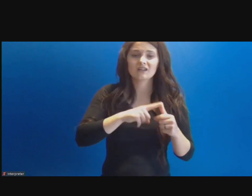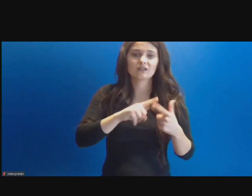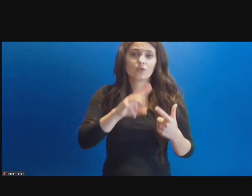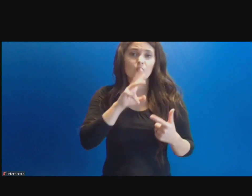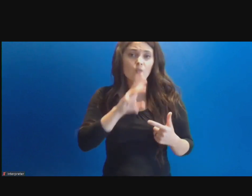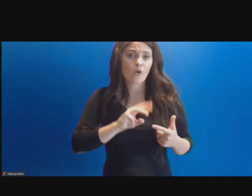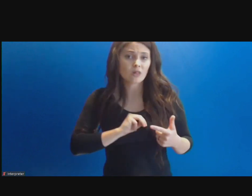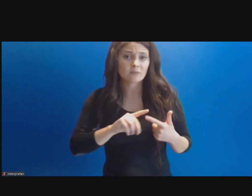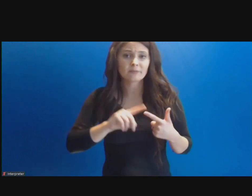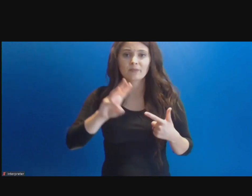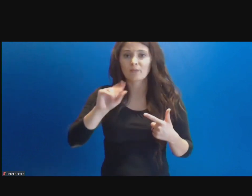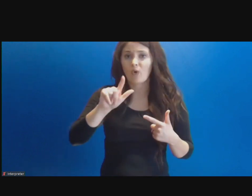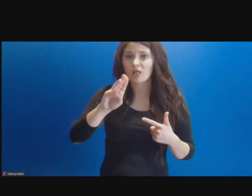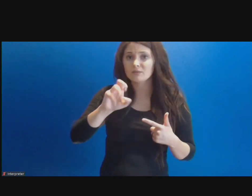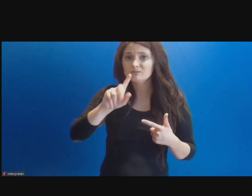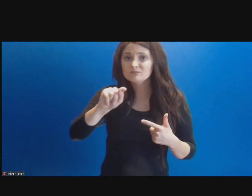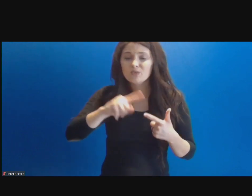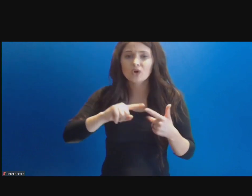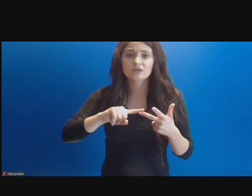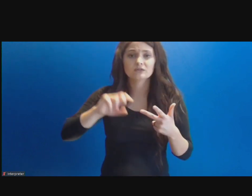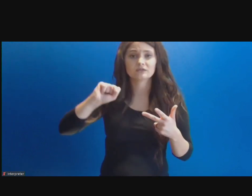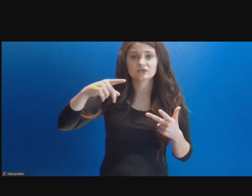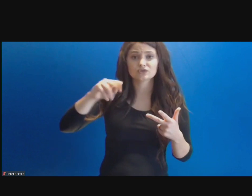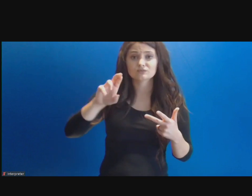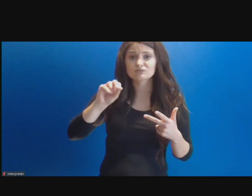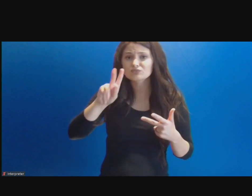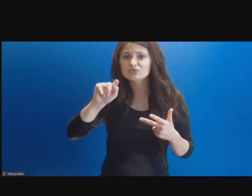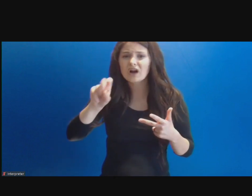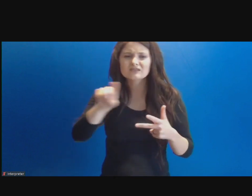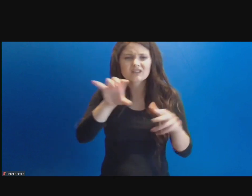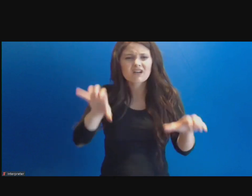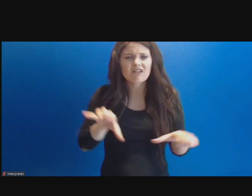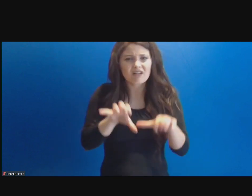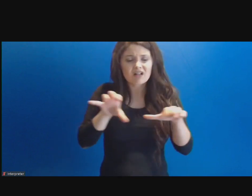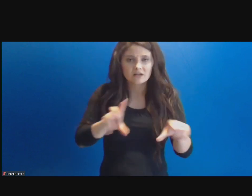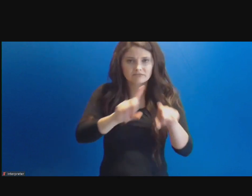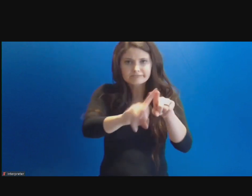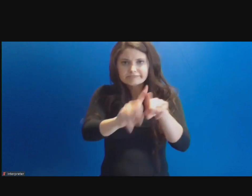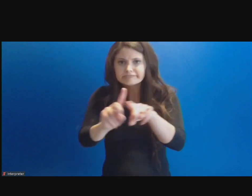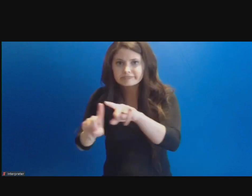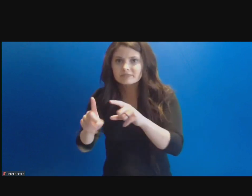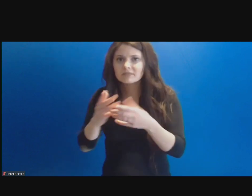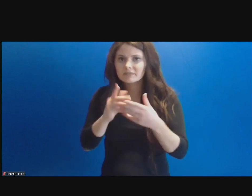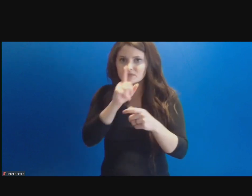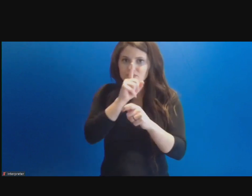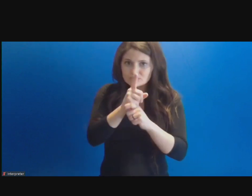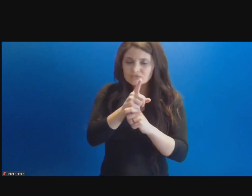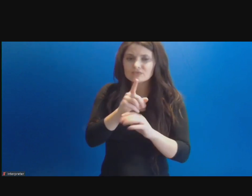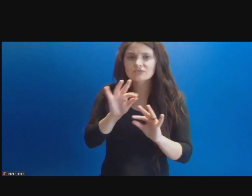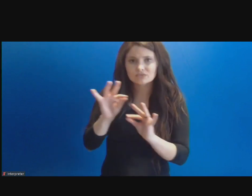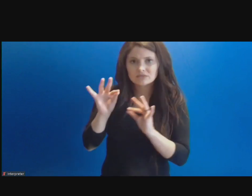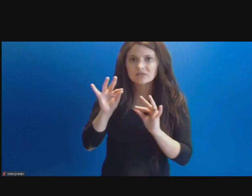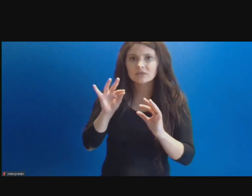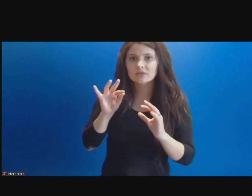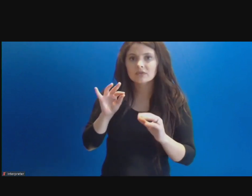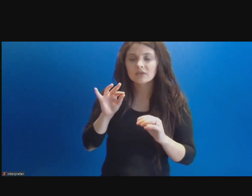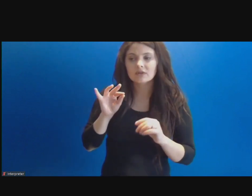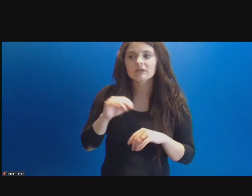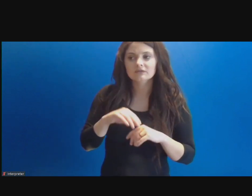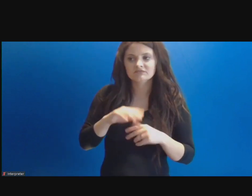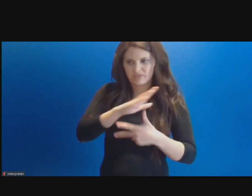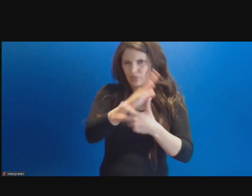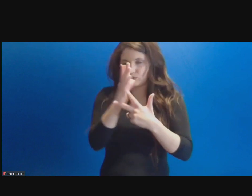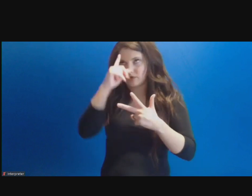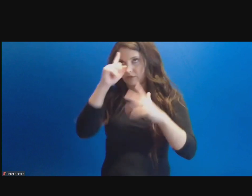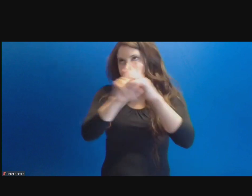Sprouts, they've all done different things to make sure, to make certain that, and those are the three that came